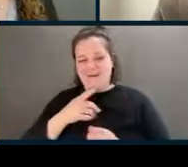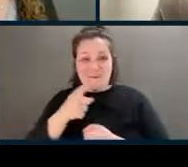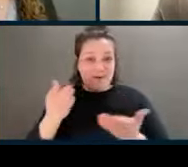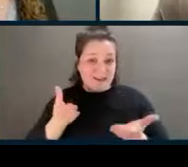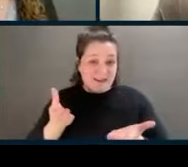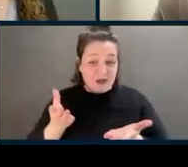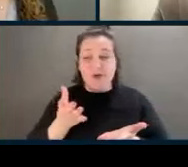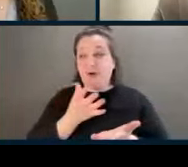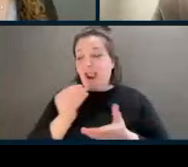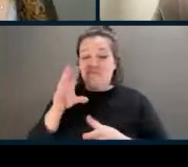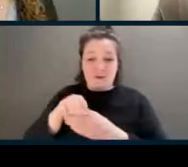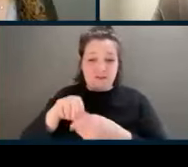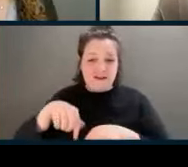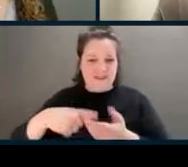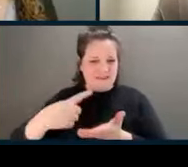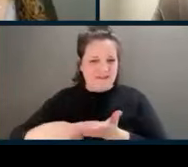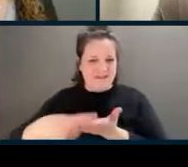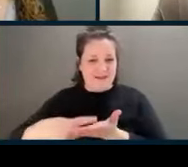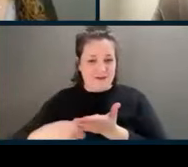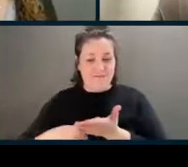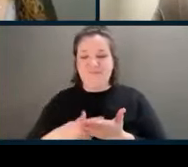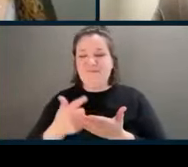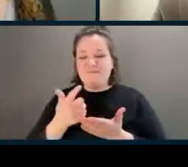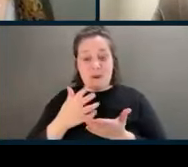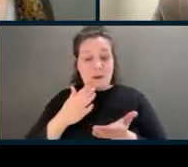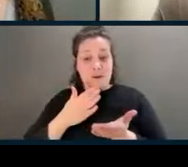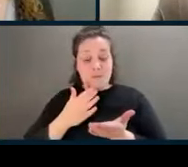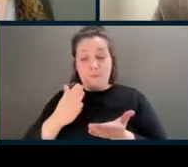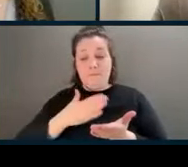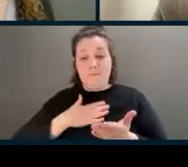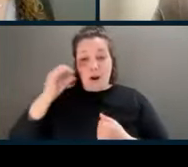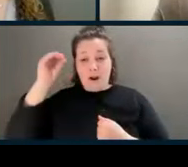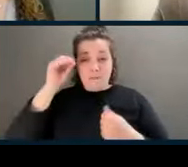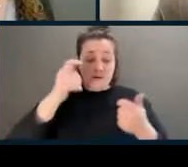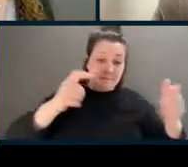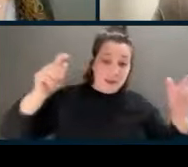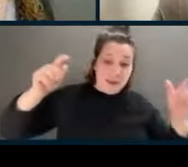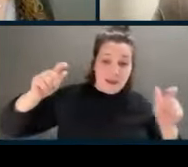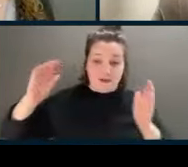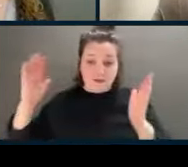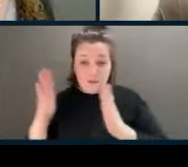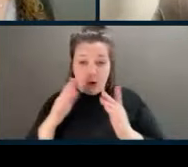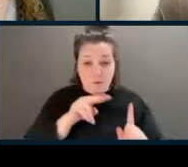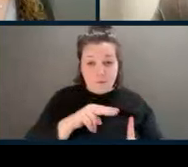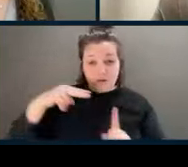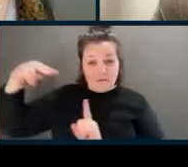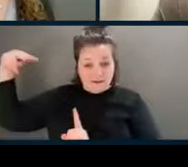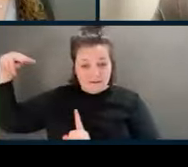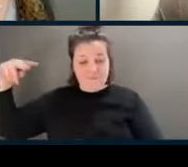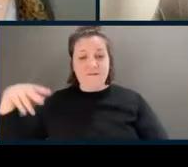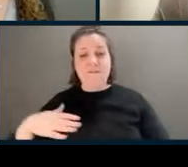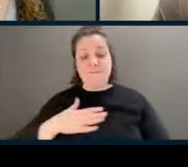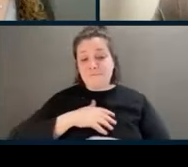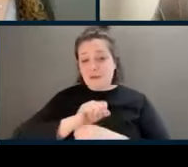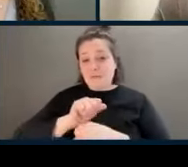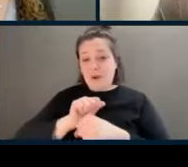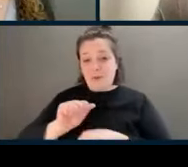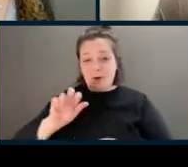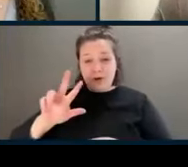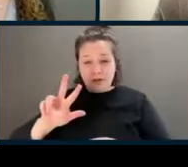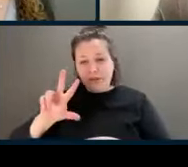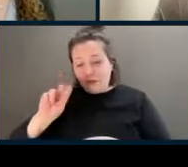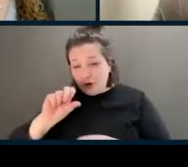this from big and small. The bulk of my law enforcement career across three different jurisdictions and three different